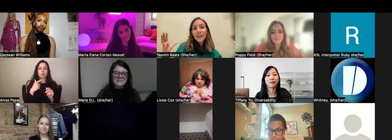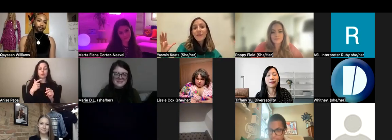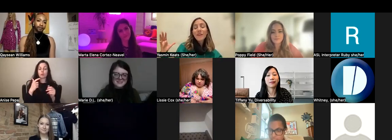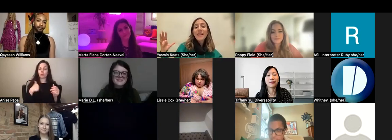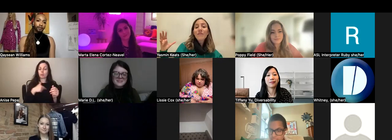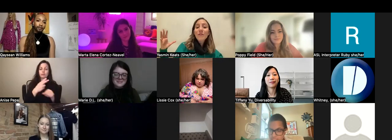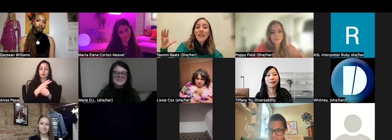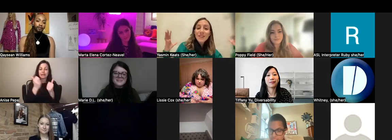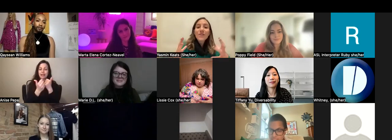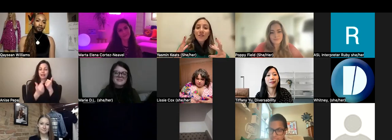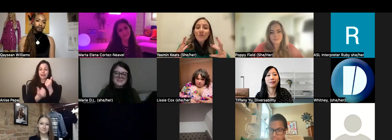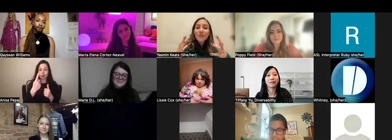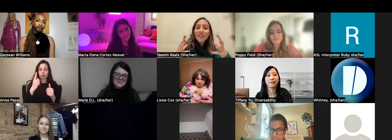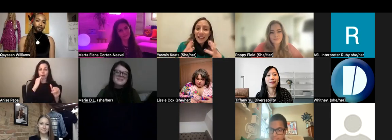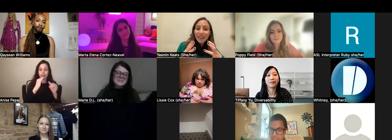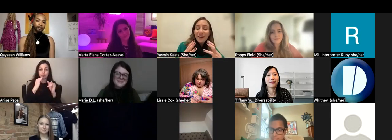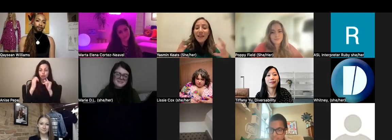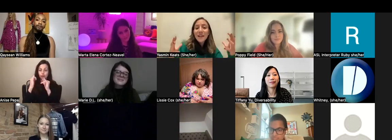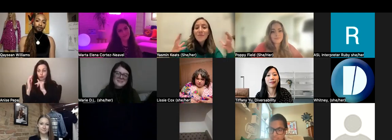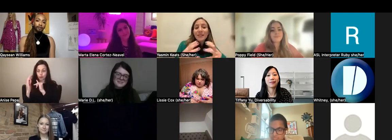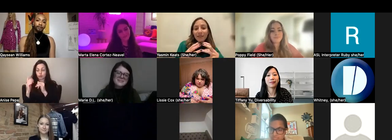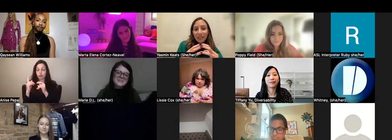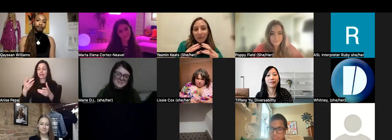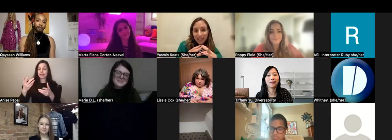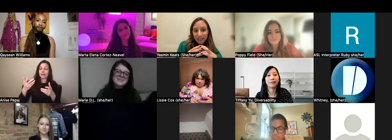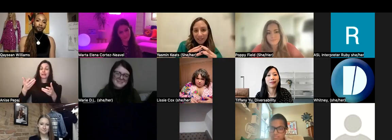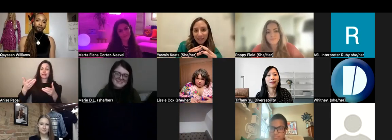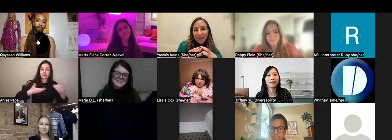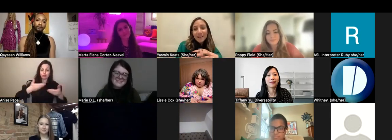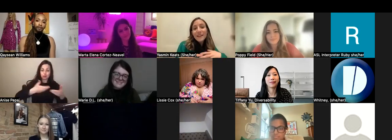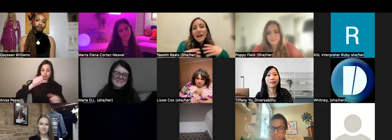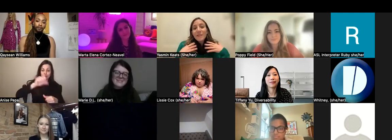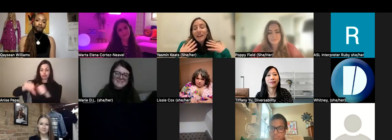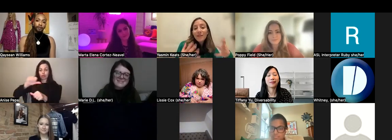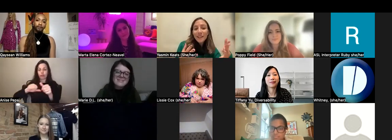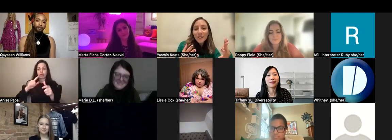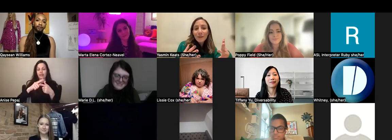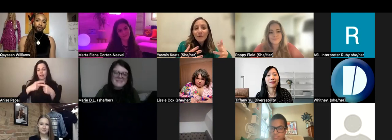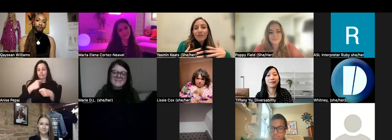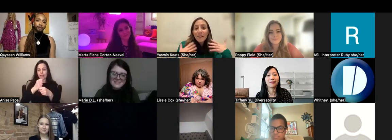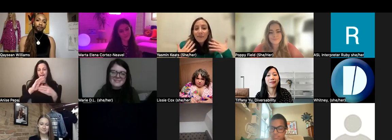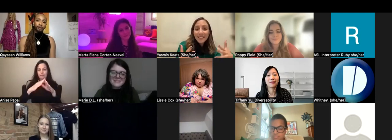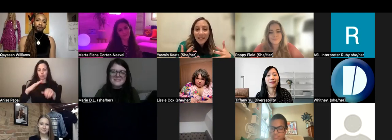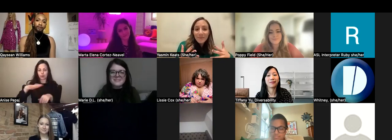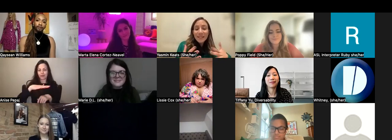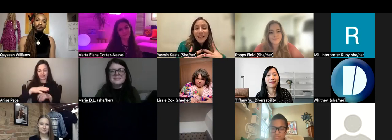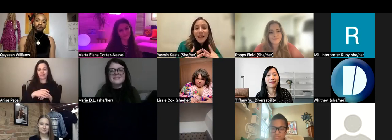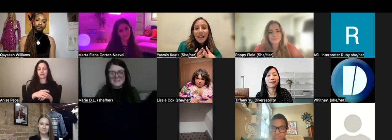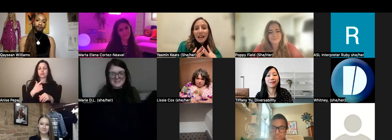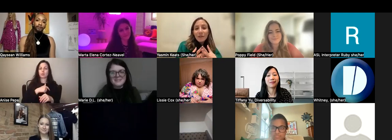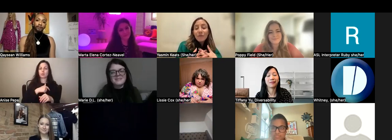interviewed and we've kind of introduced them to each other and made a community with it themselves. So now we're running workshops, we're running